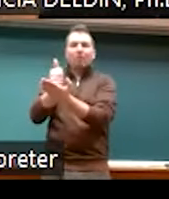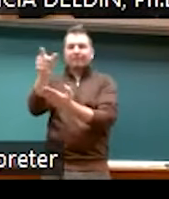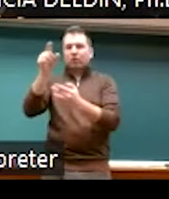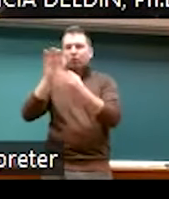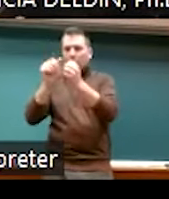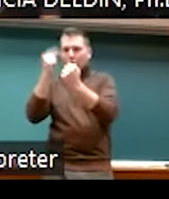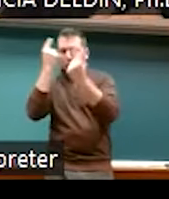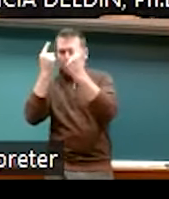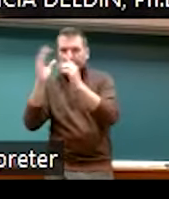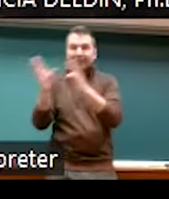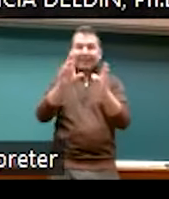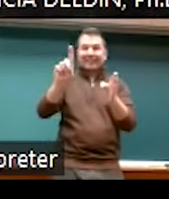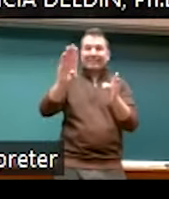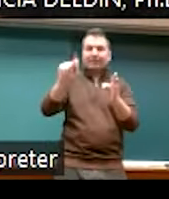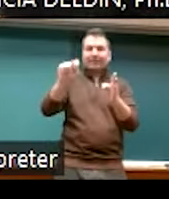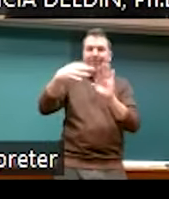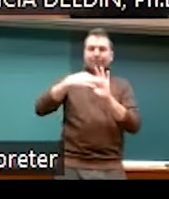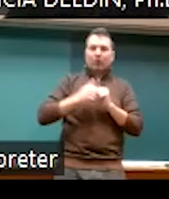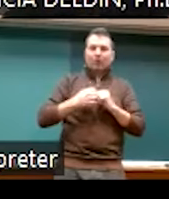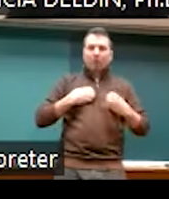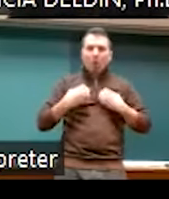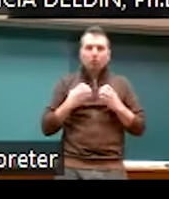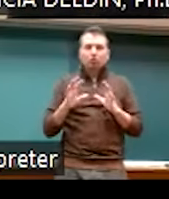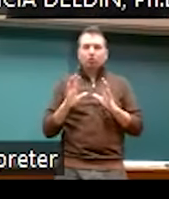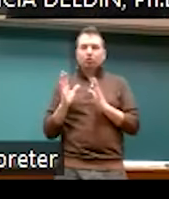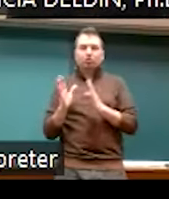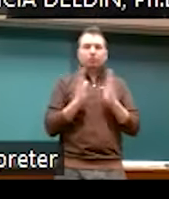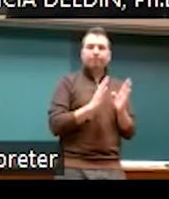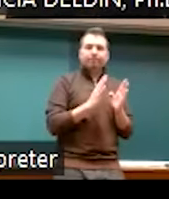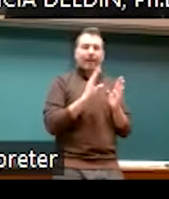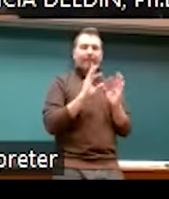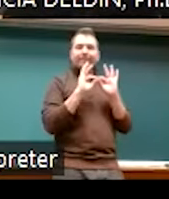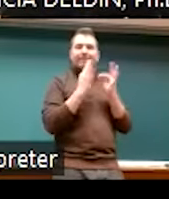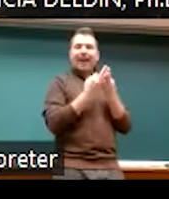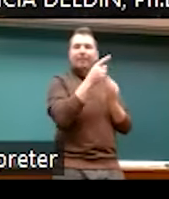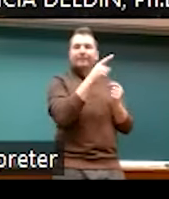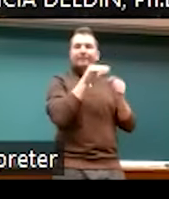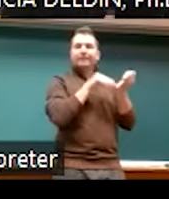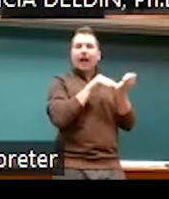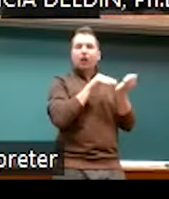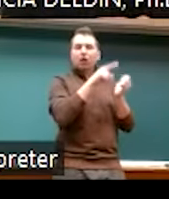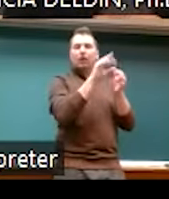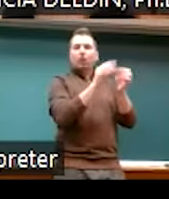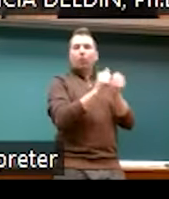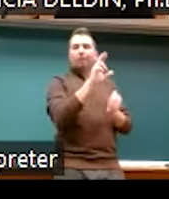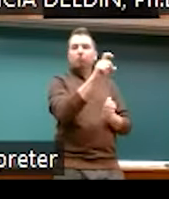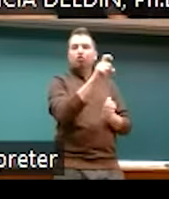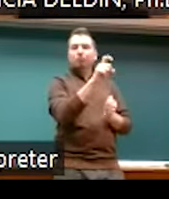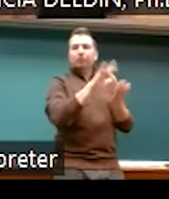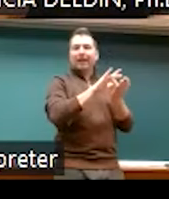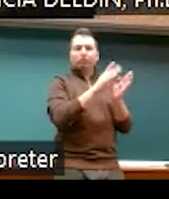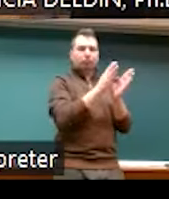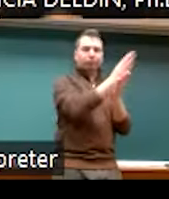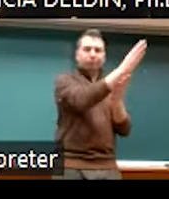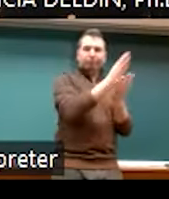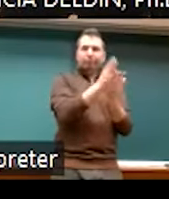really focus on emotions. You go in to see your family practitioner and you get medications. And I really wanted this